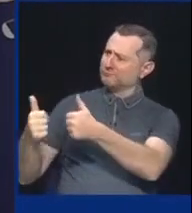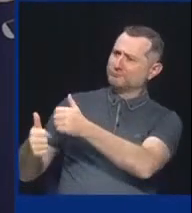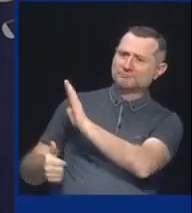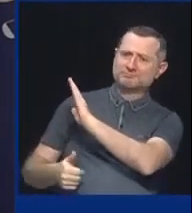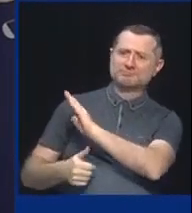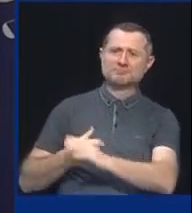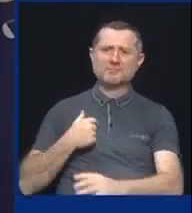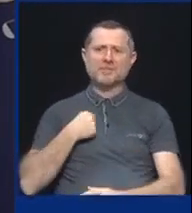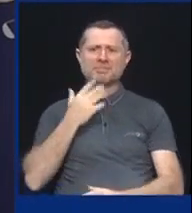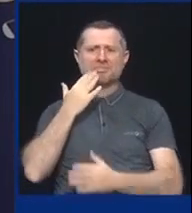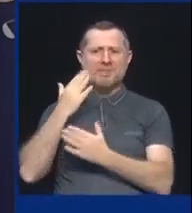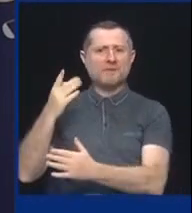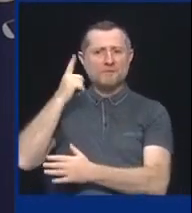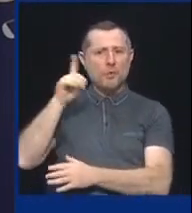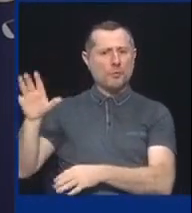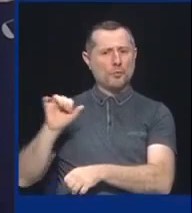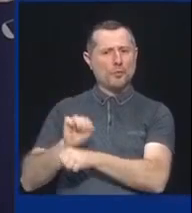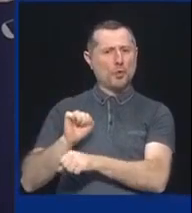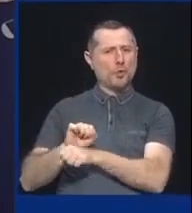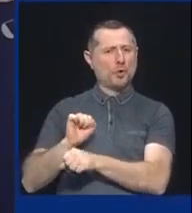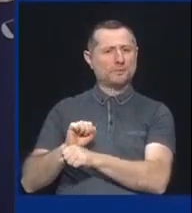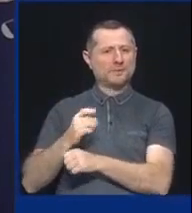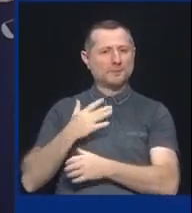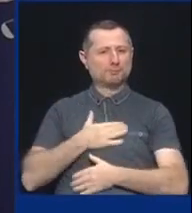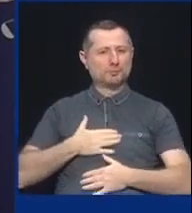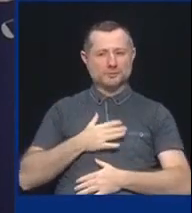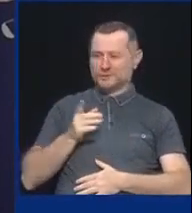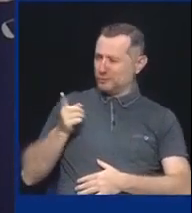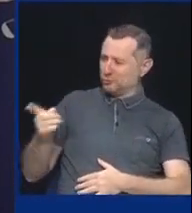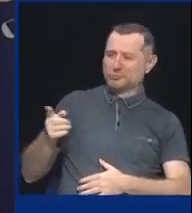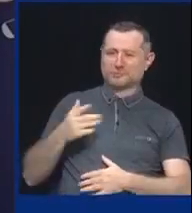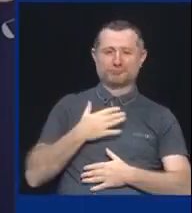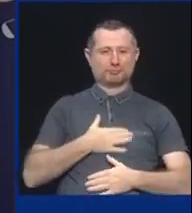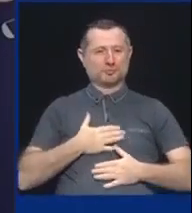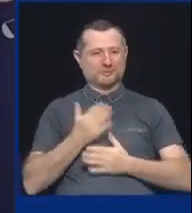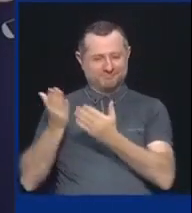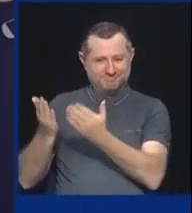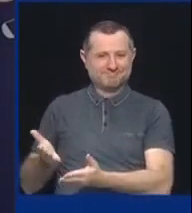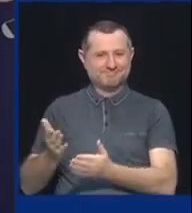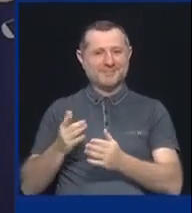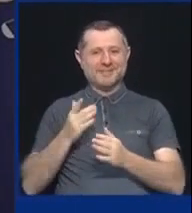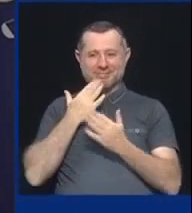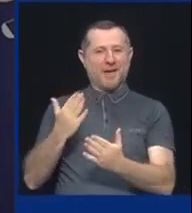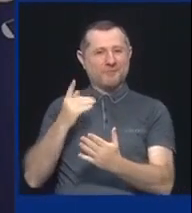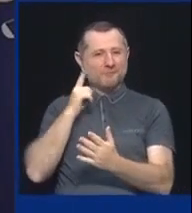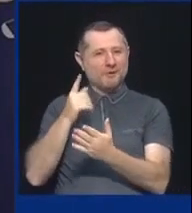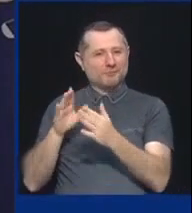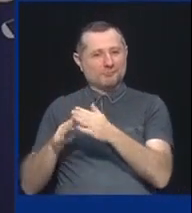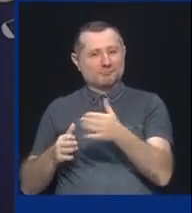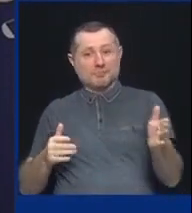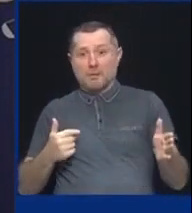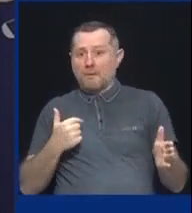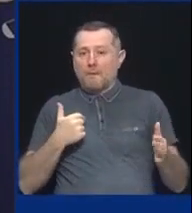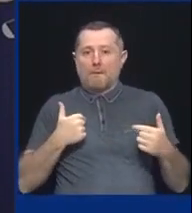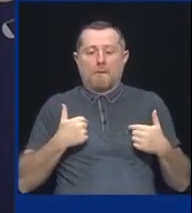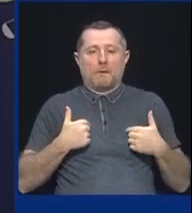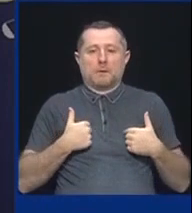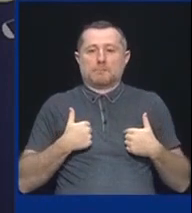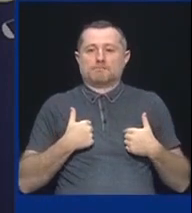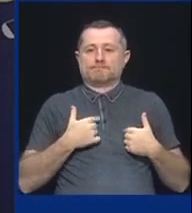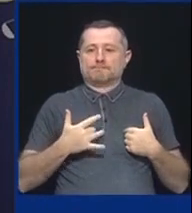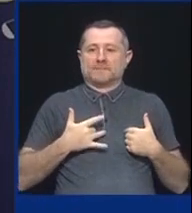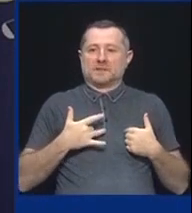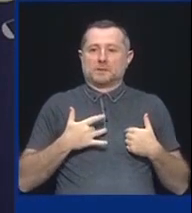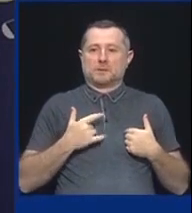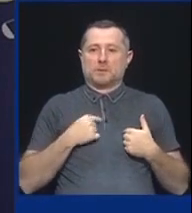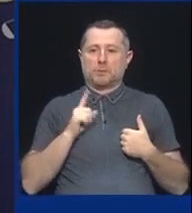I appreciate you, and I thank you. I'm not comfortable just walking past and ignoring